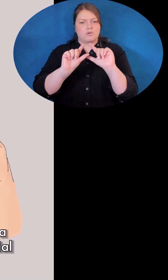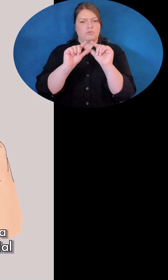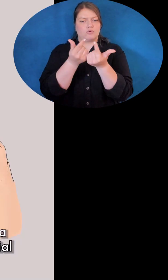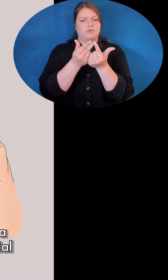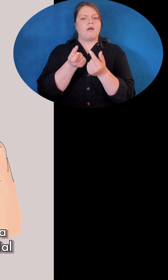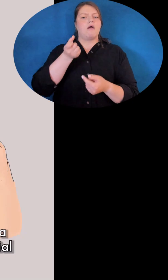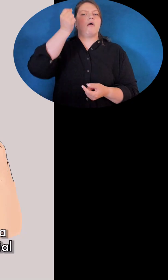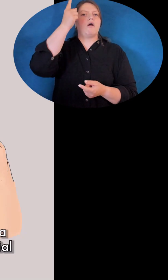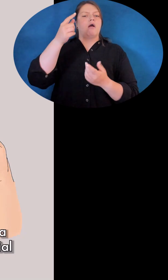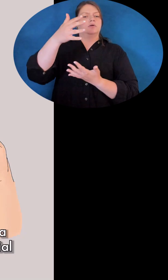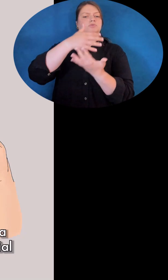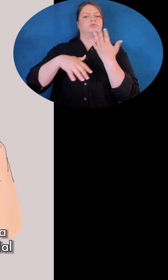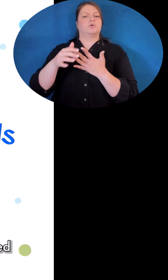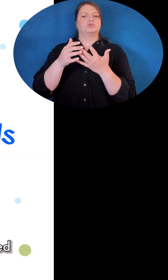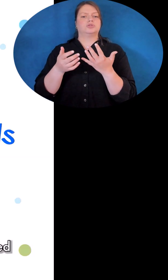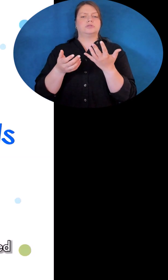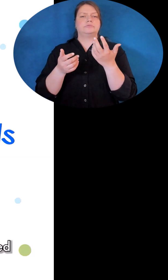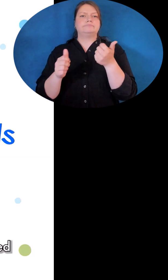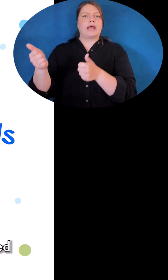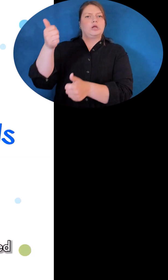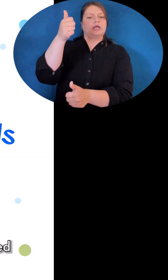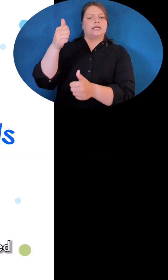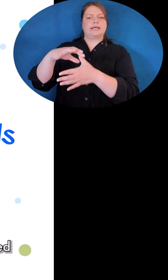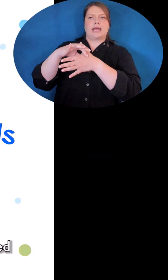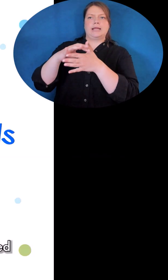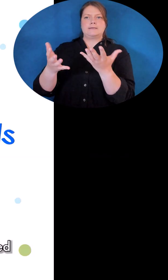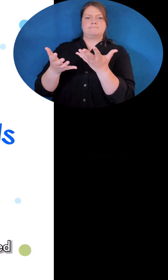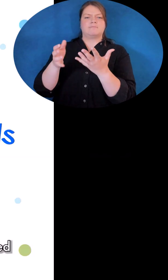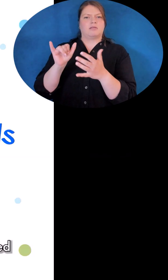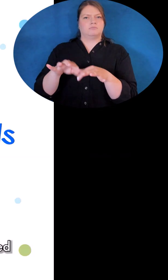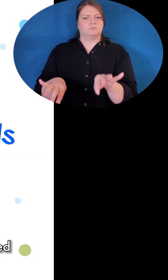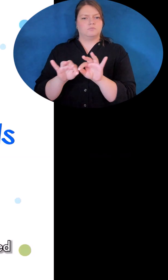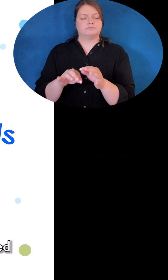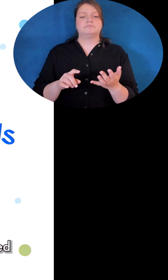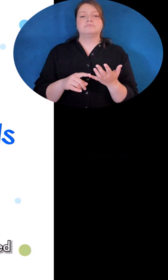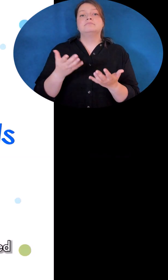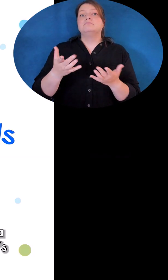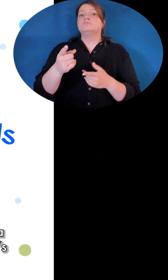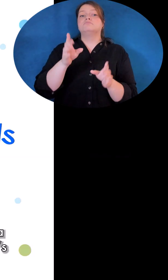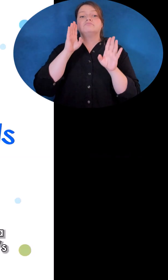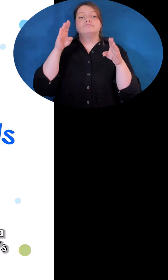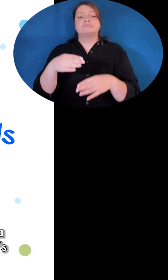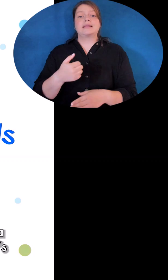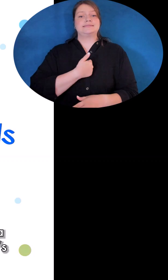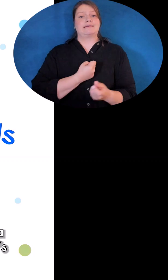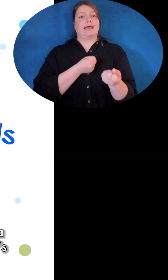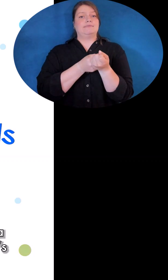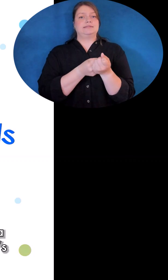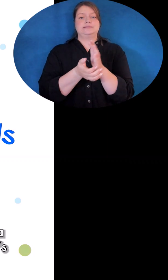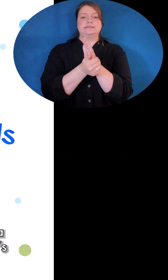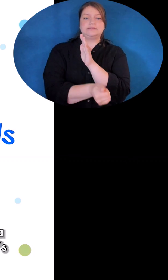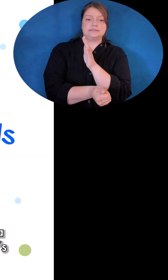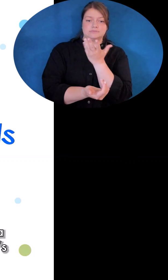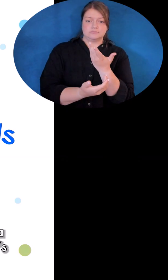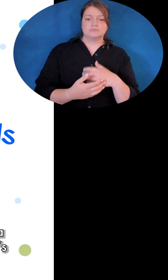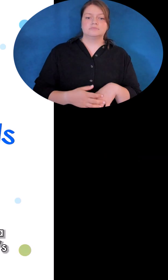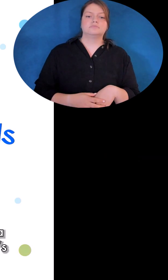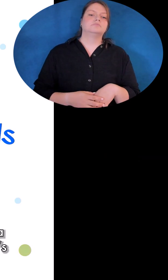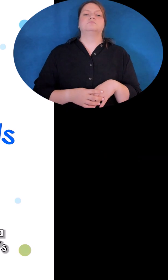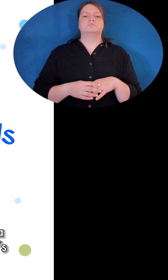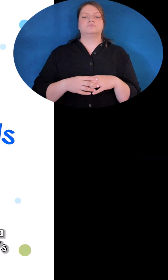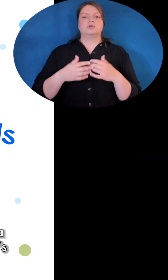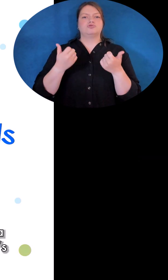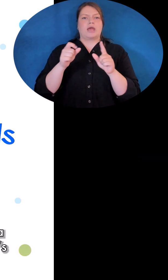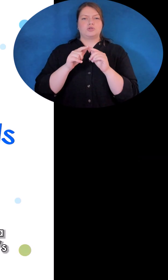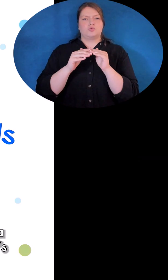social hierarchy context. Maybe your conversation centered around self-advocacy skills, being able to regulate through a trigger and